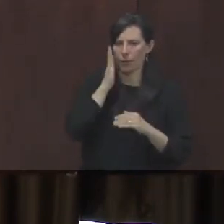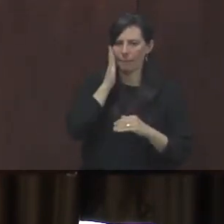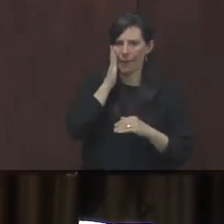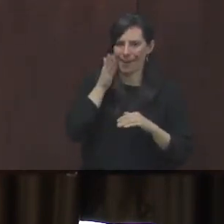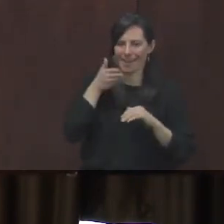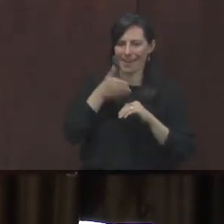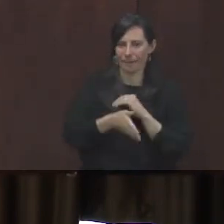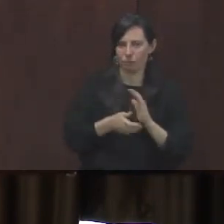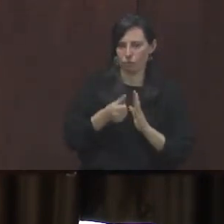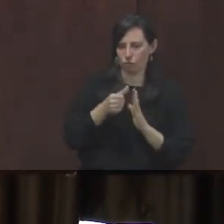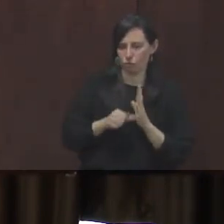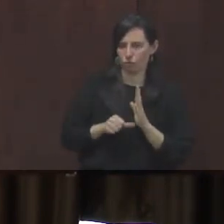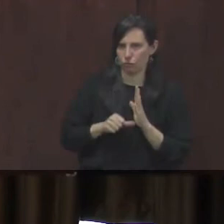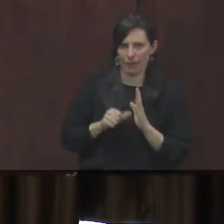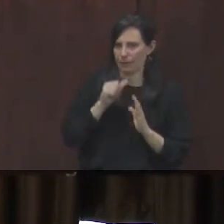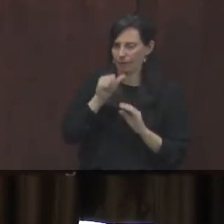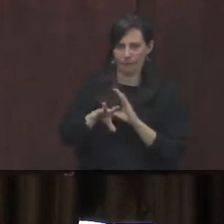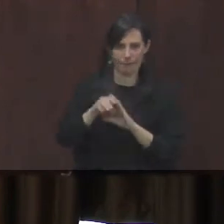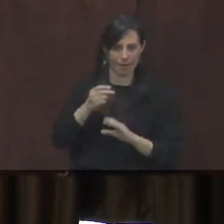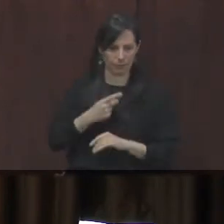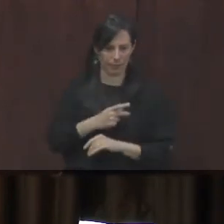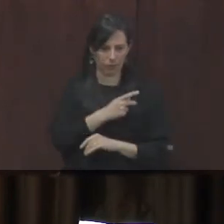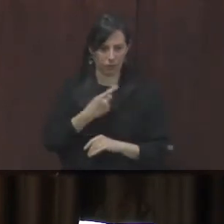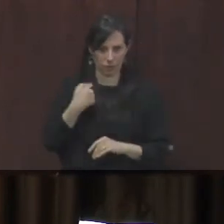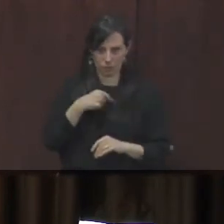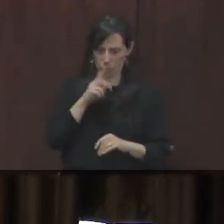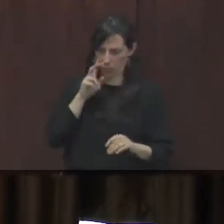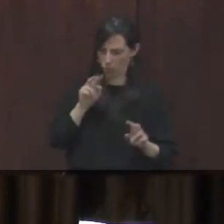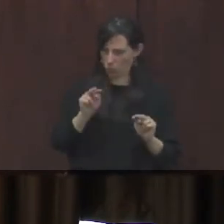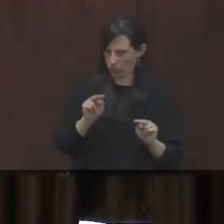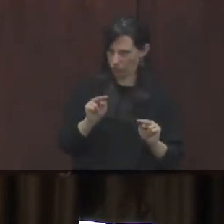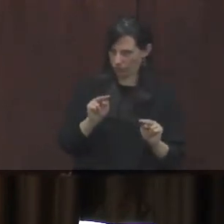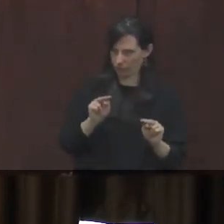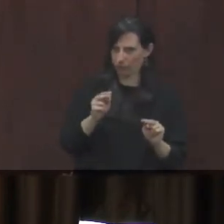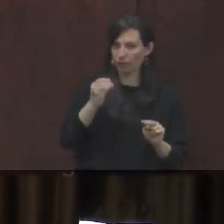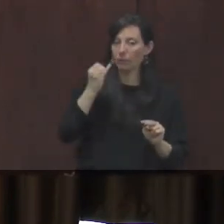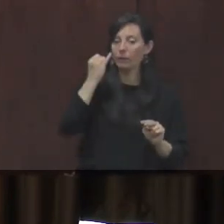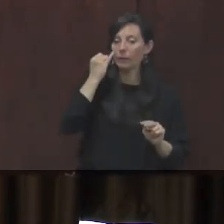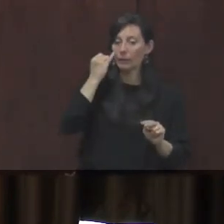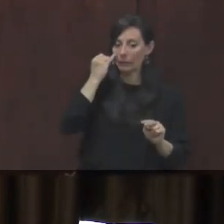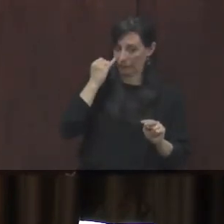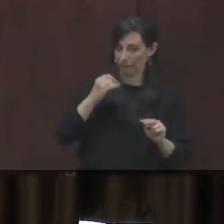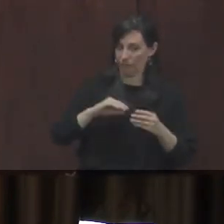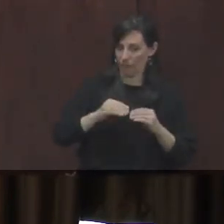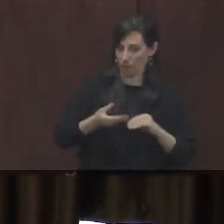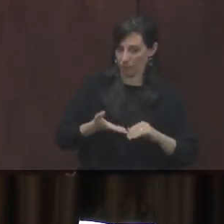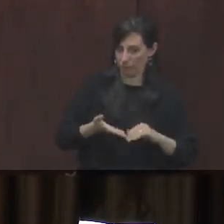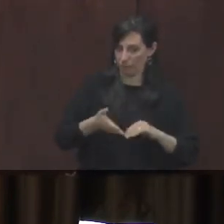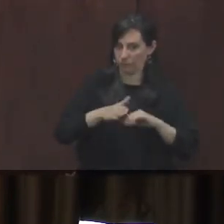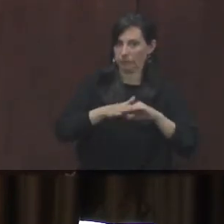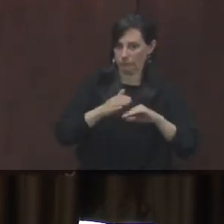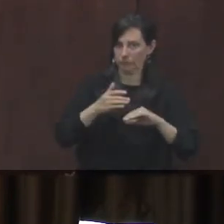watching that closely. And if and when we get to a point where we're at capacity pressure points, we'll focus on those